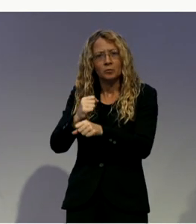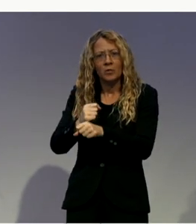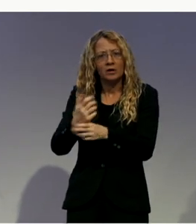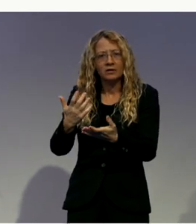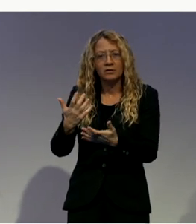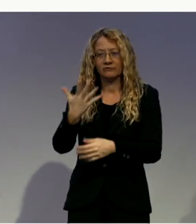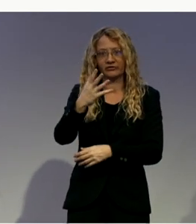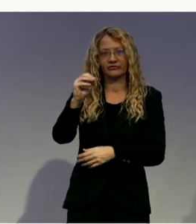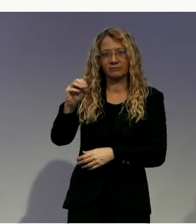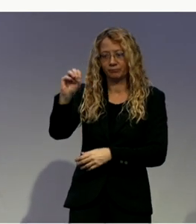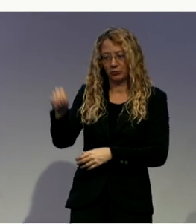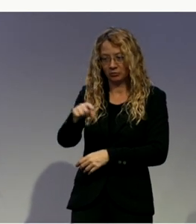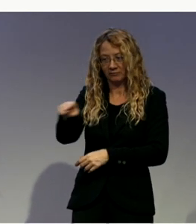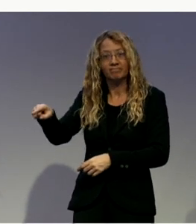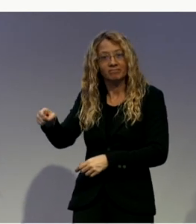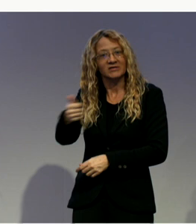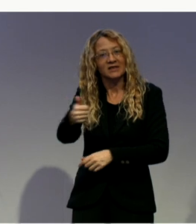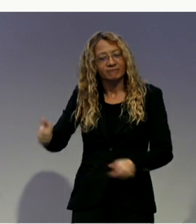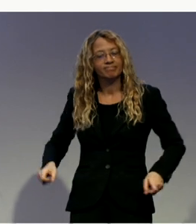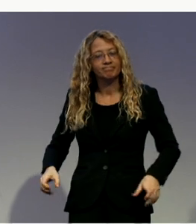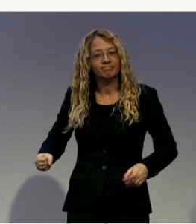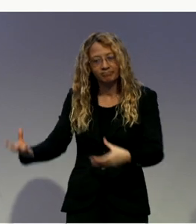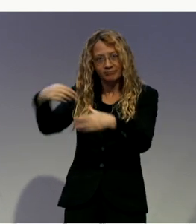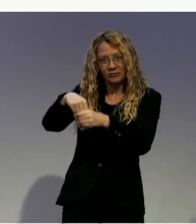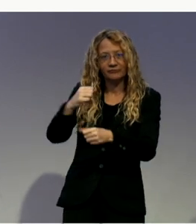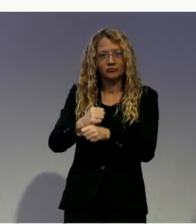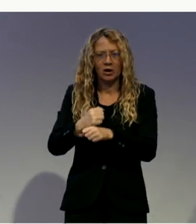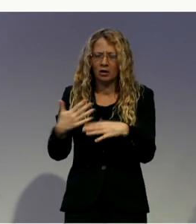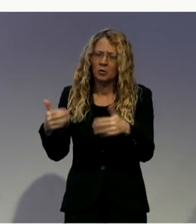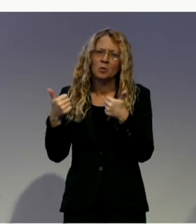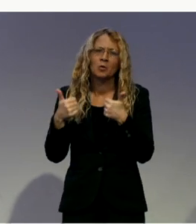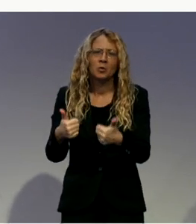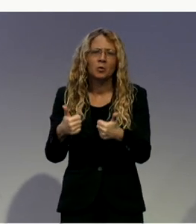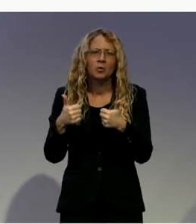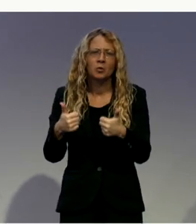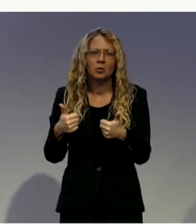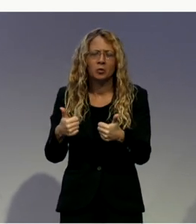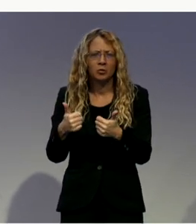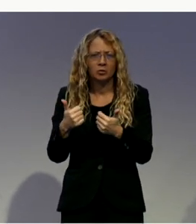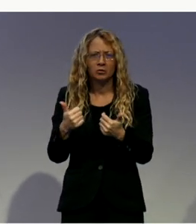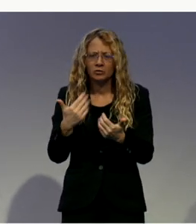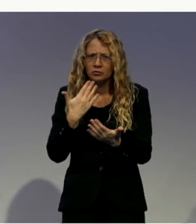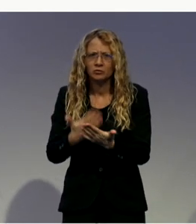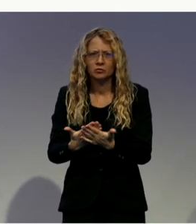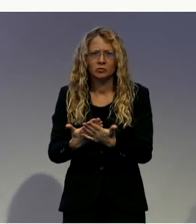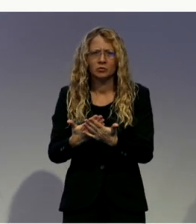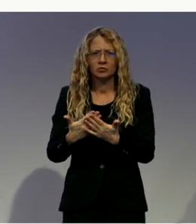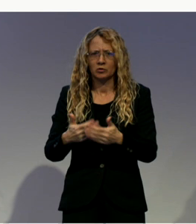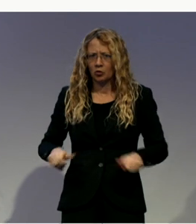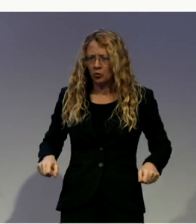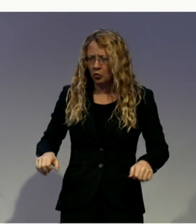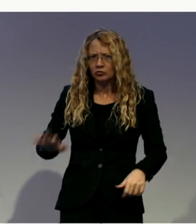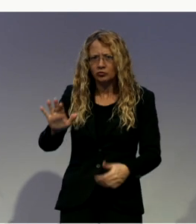great services, from customized wheelchairs up to personal assistance, up